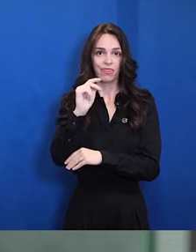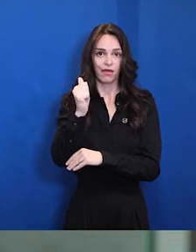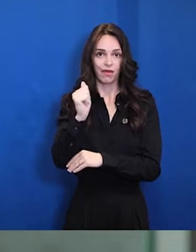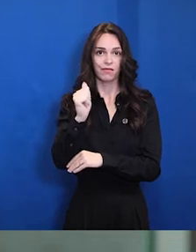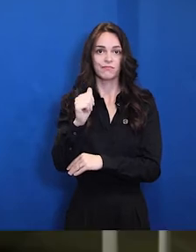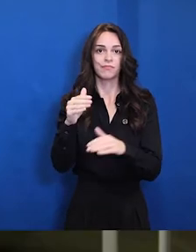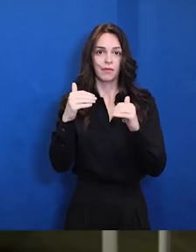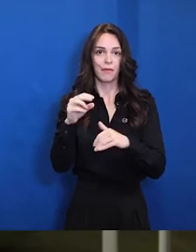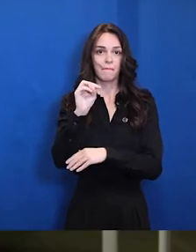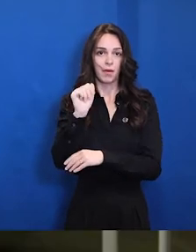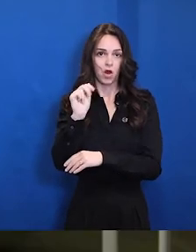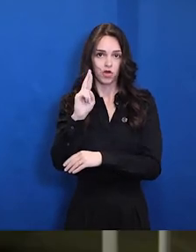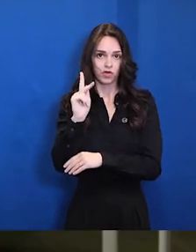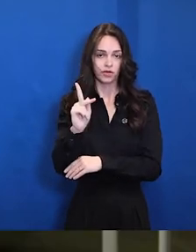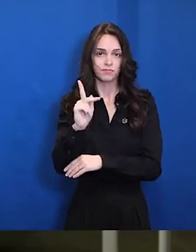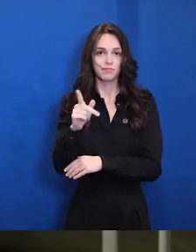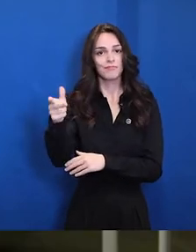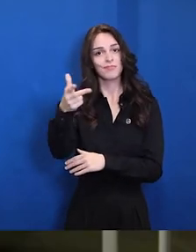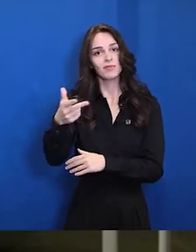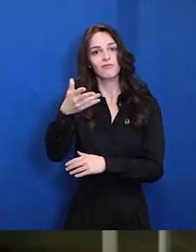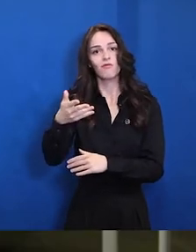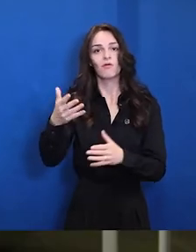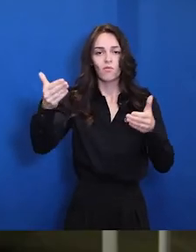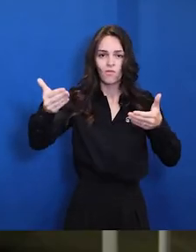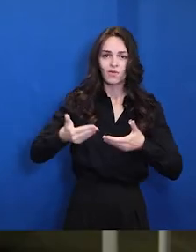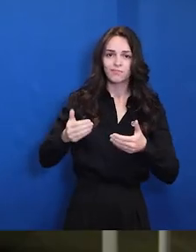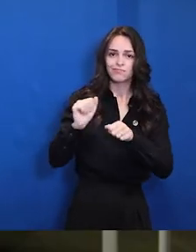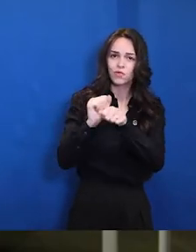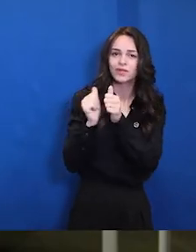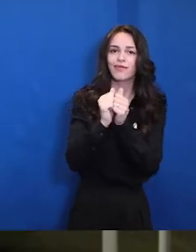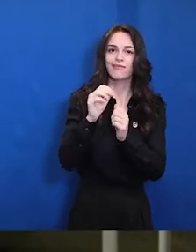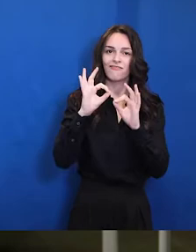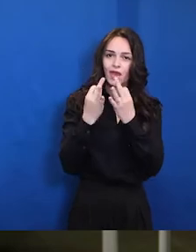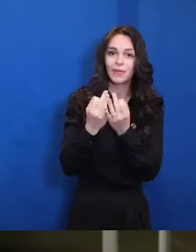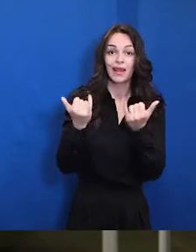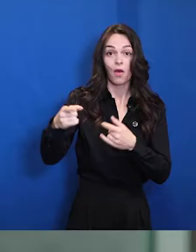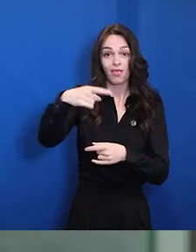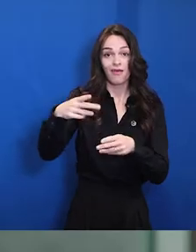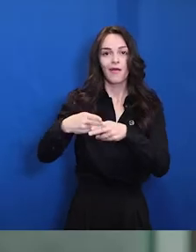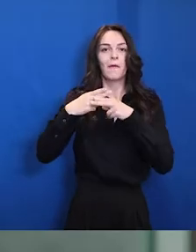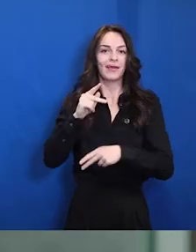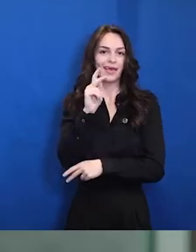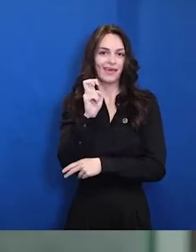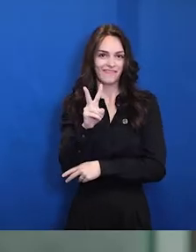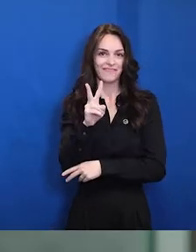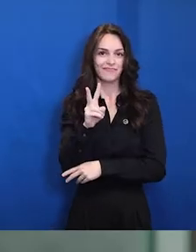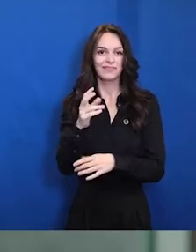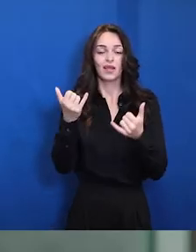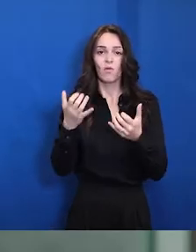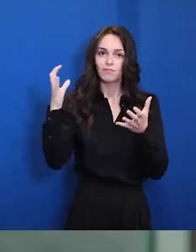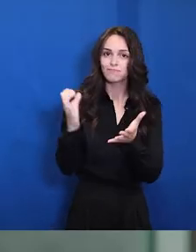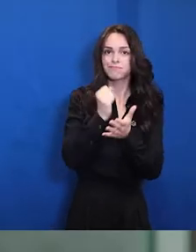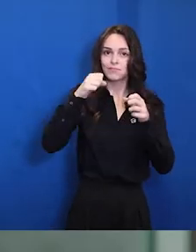Mark Abair. We worked as a big family, and now they all call me Kev. I would also like to take